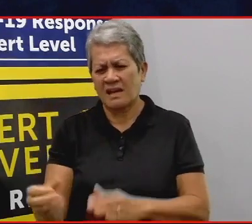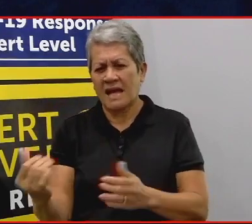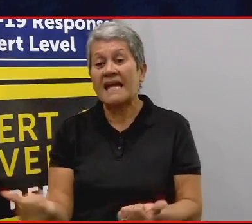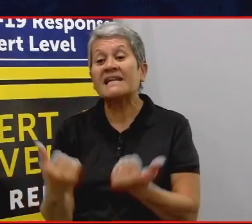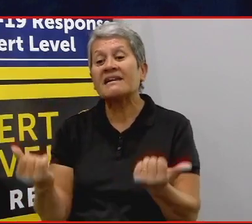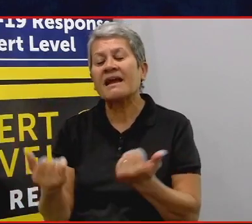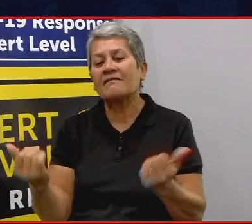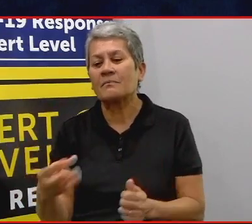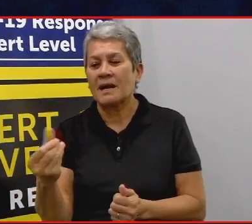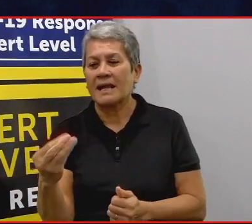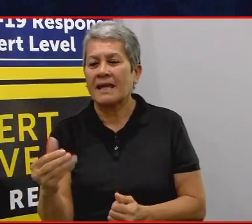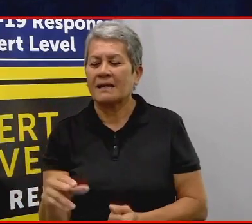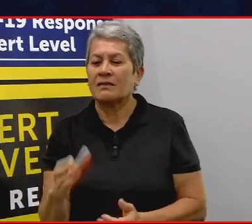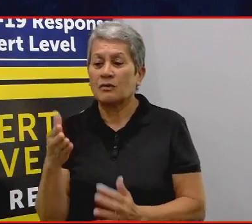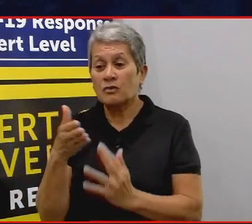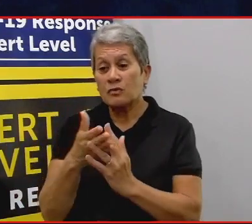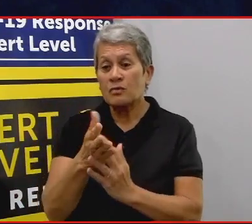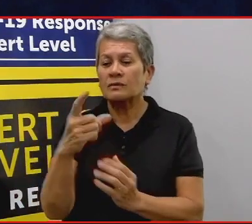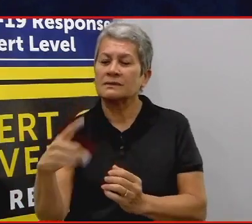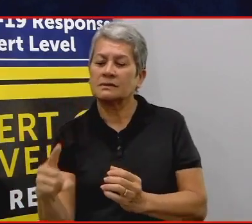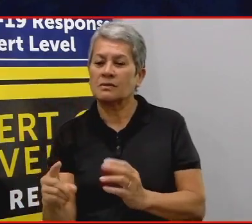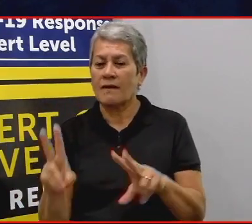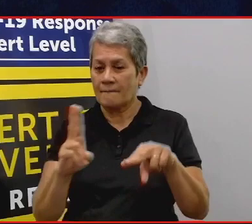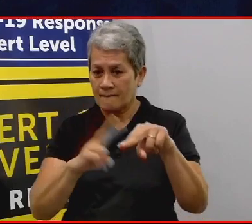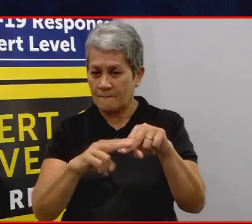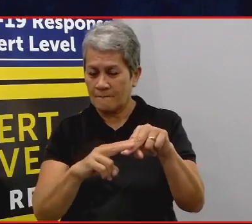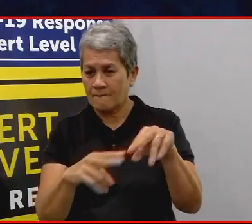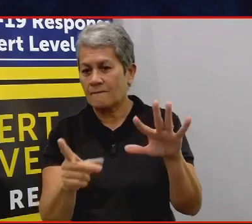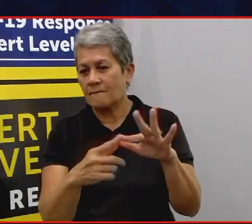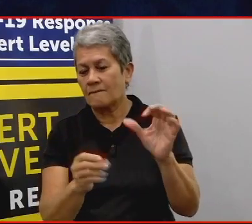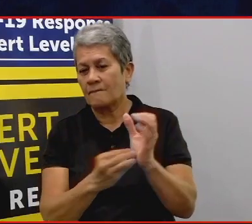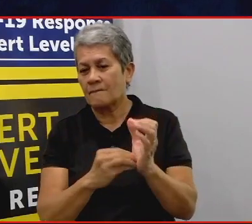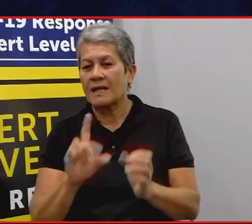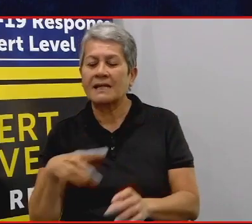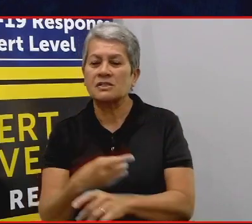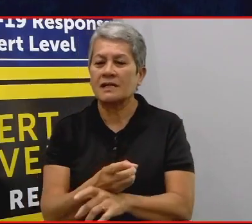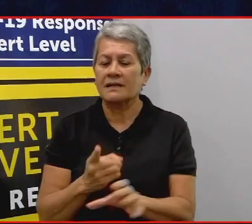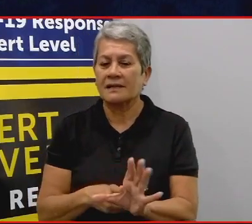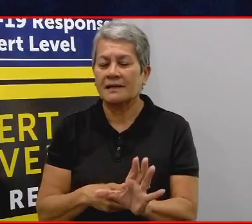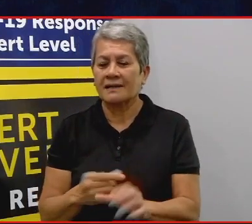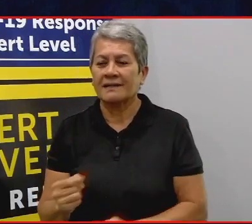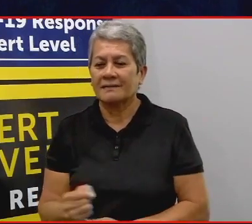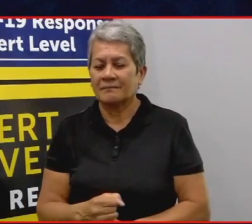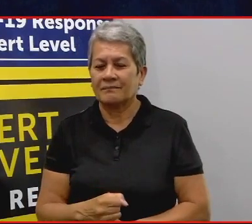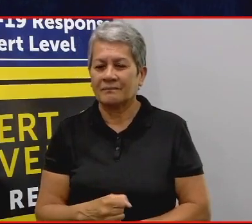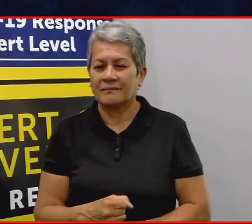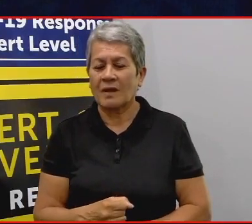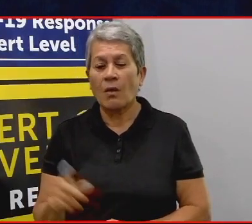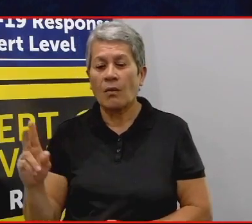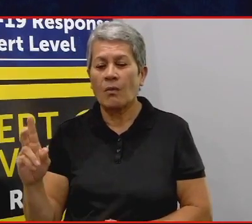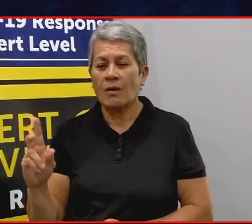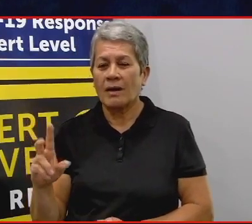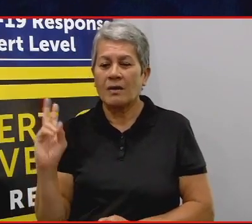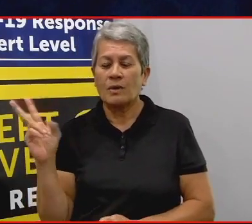us through to the end of February if necessary. As well as that, we've also recently developed a